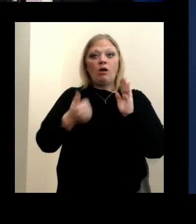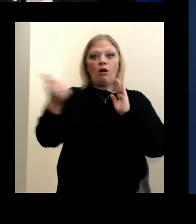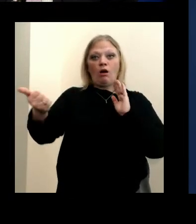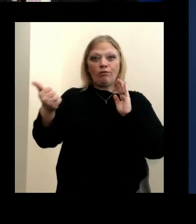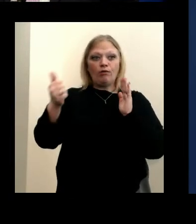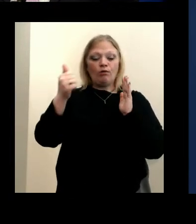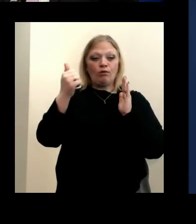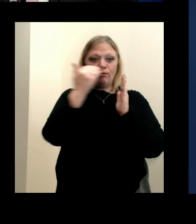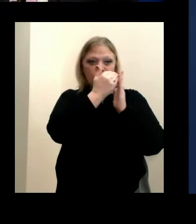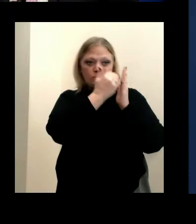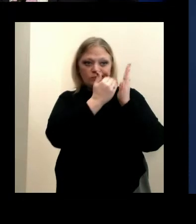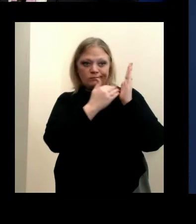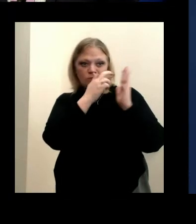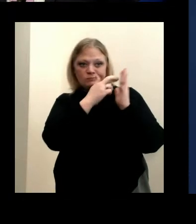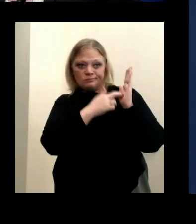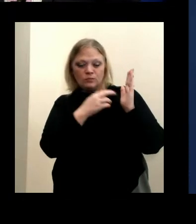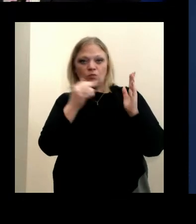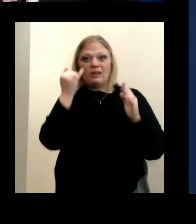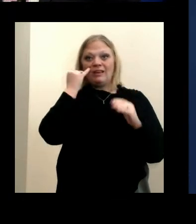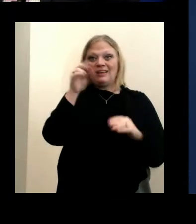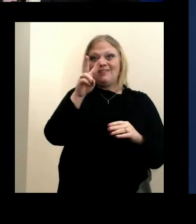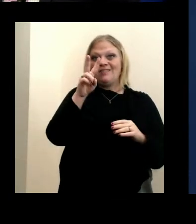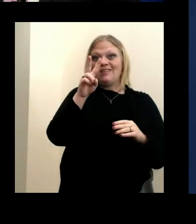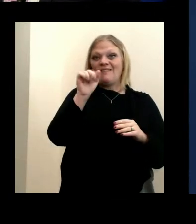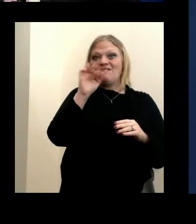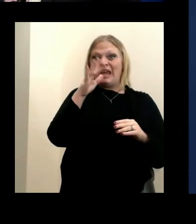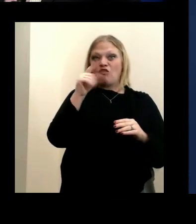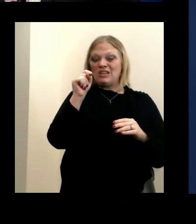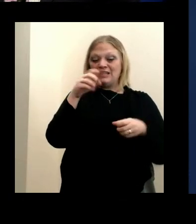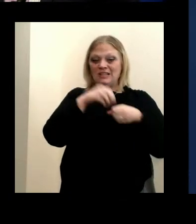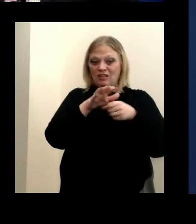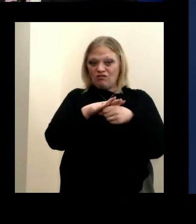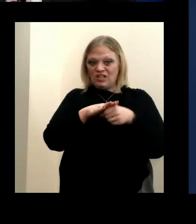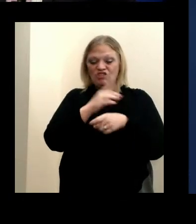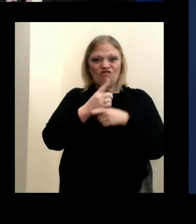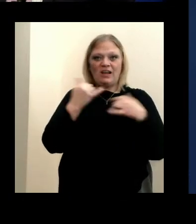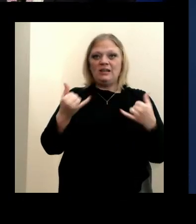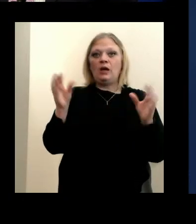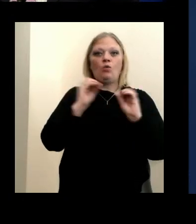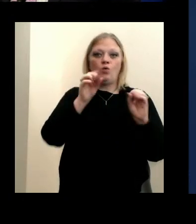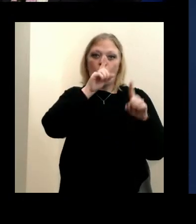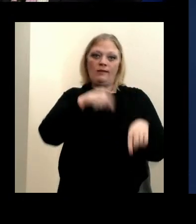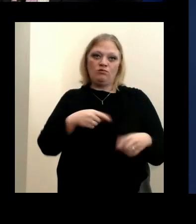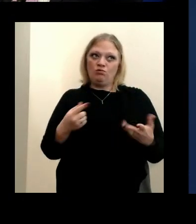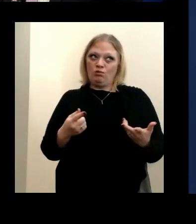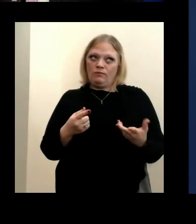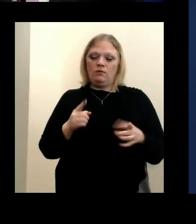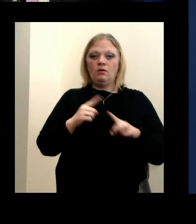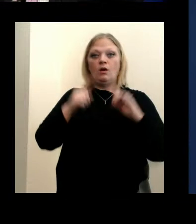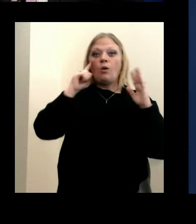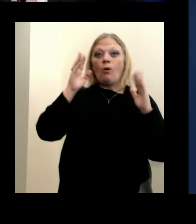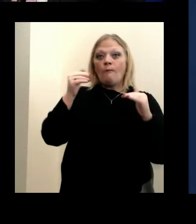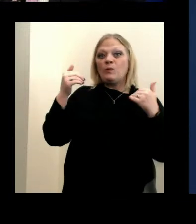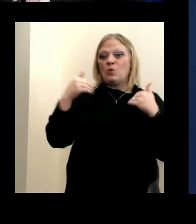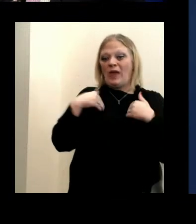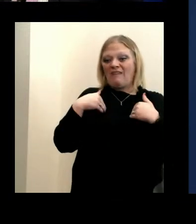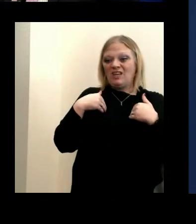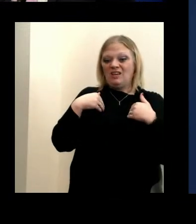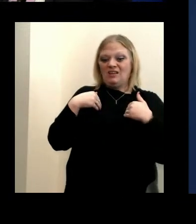at, including whether the variant is in your region. As of right now, we don't have an answer to that question, but we hope to have it by the middle of this